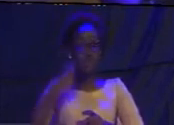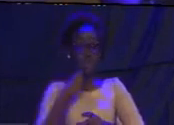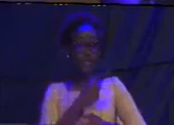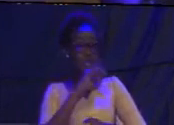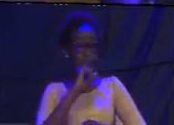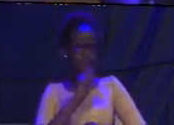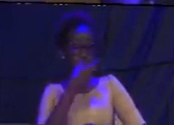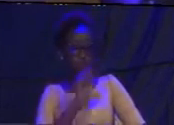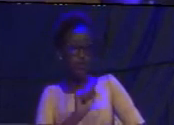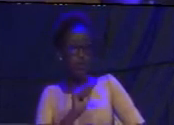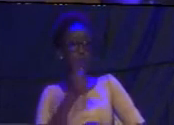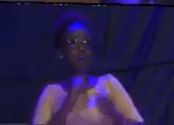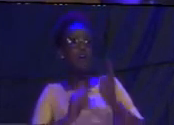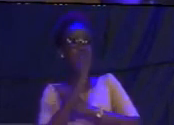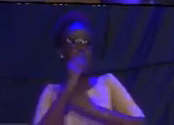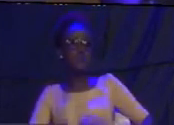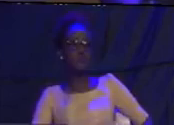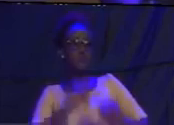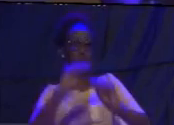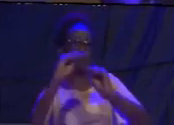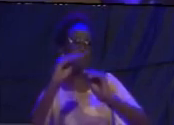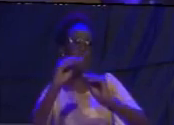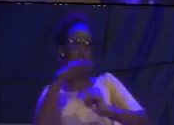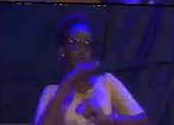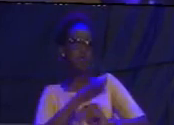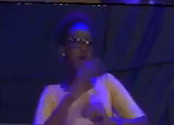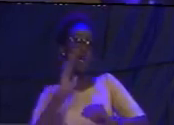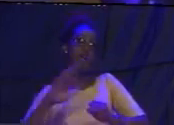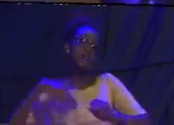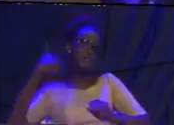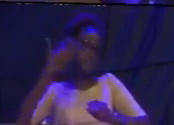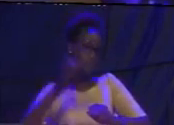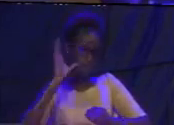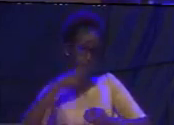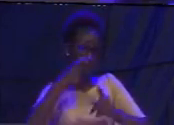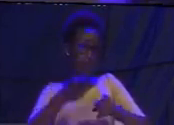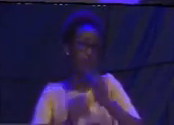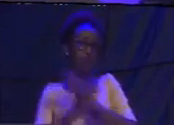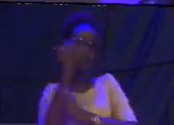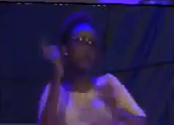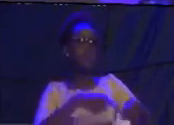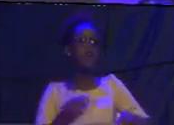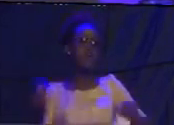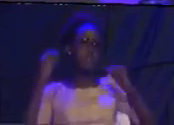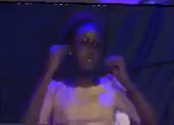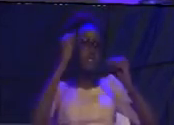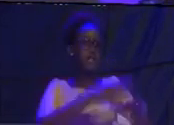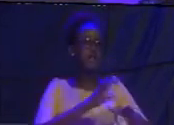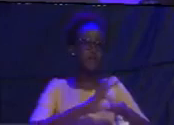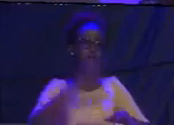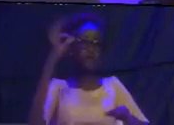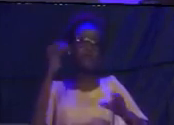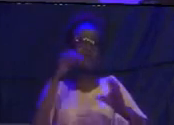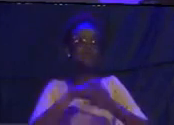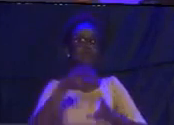Joshua, God is going to exalt you. And God did it the following